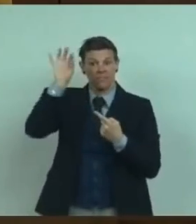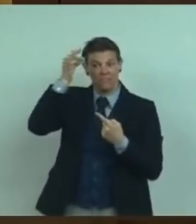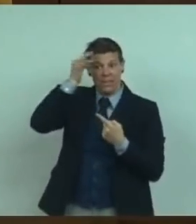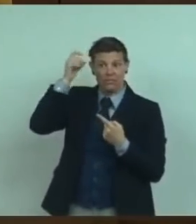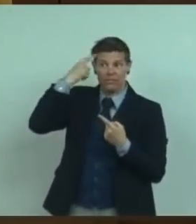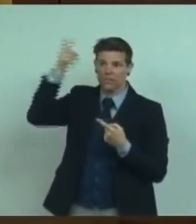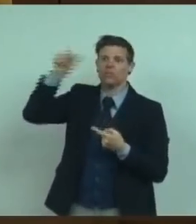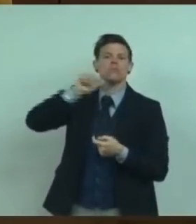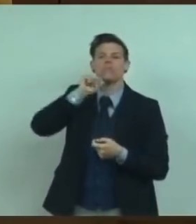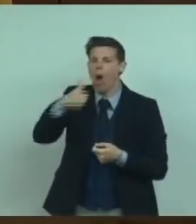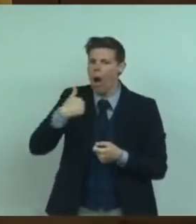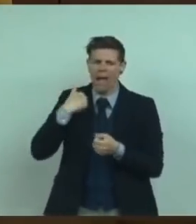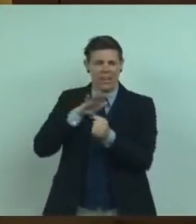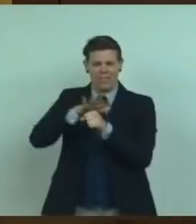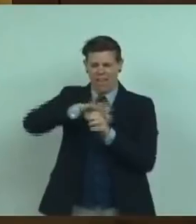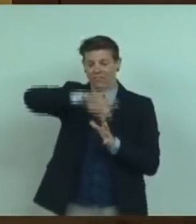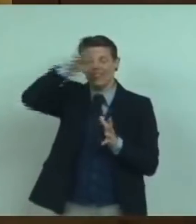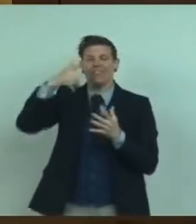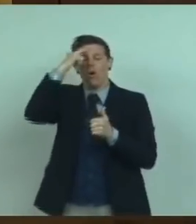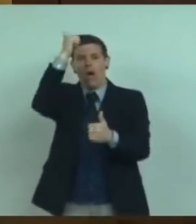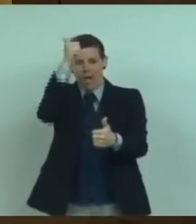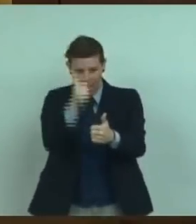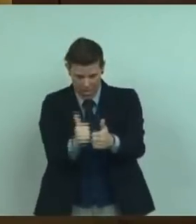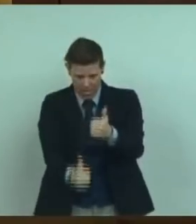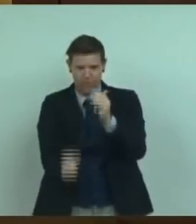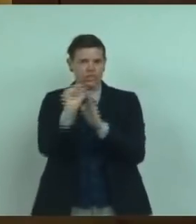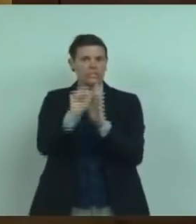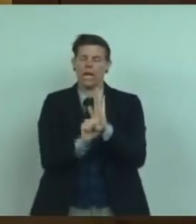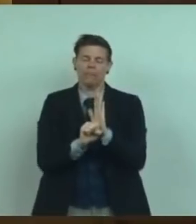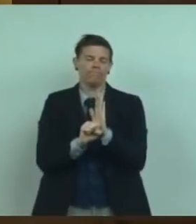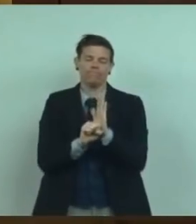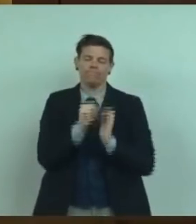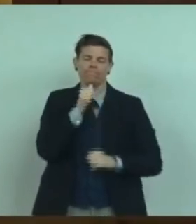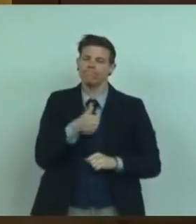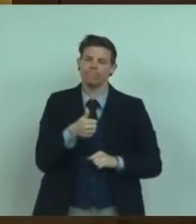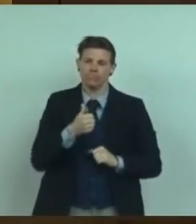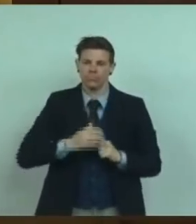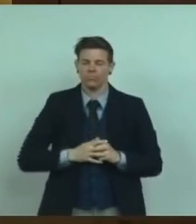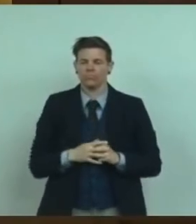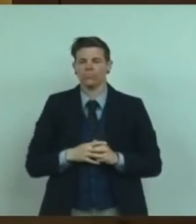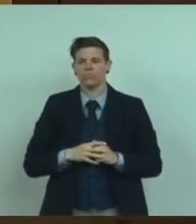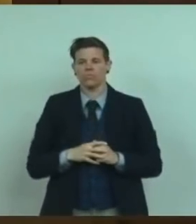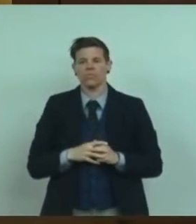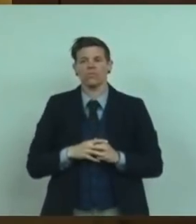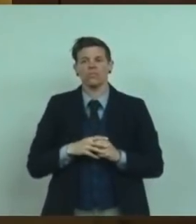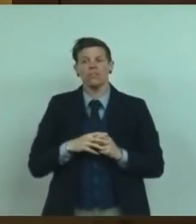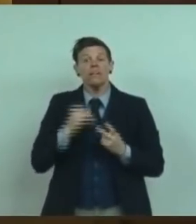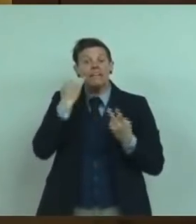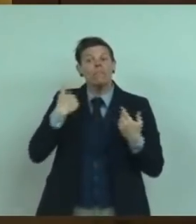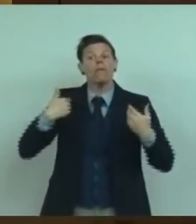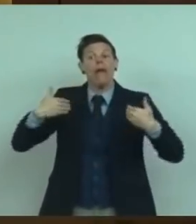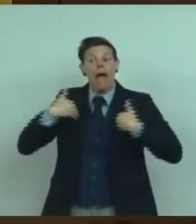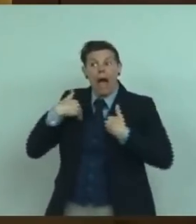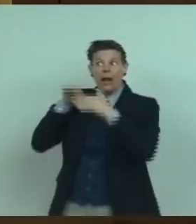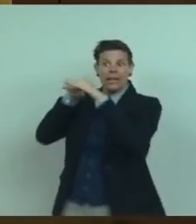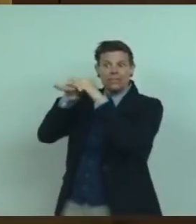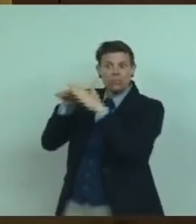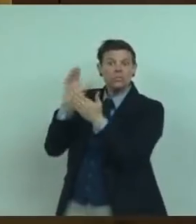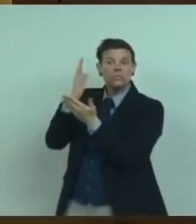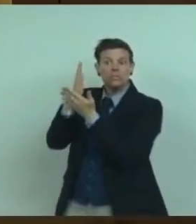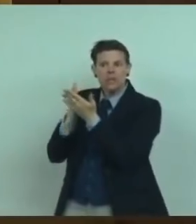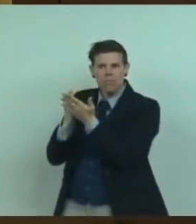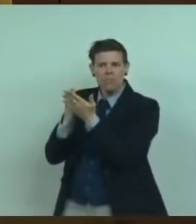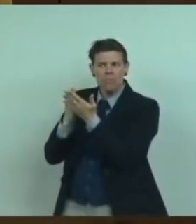they have access to some of these resources, the way in which they deploy it, I think, is a bit mysterious. Like, I don't know how